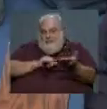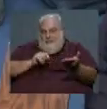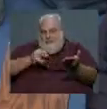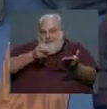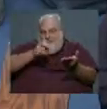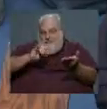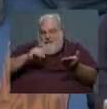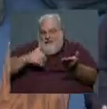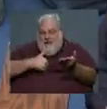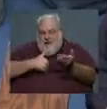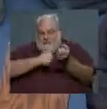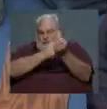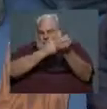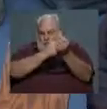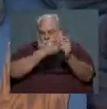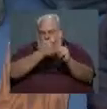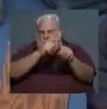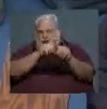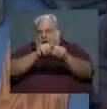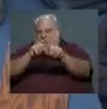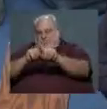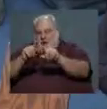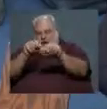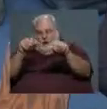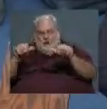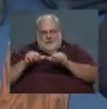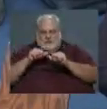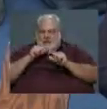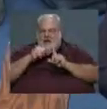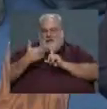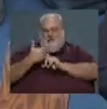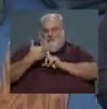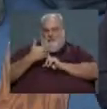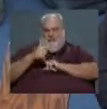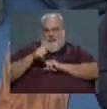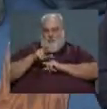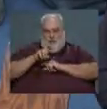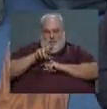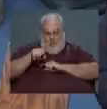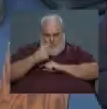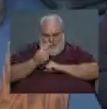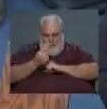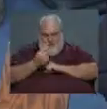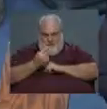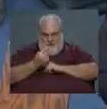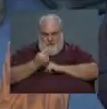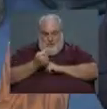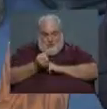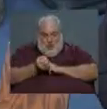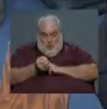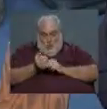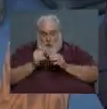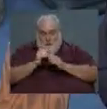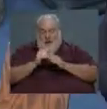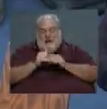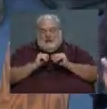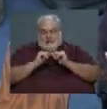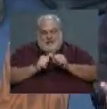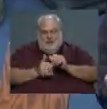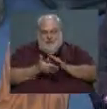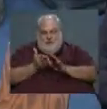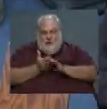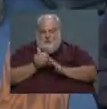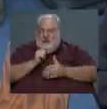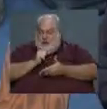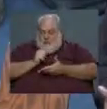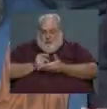build the partnerships so that they never have to close their doors, because again, even if they're being approved today, if they're not following